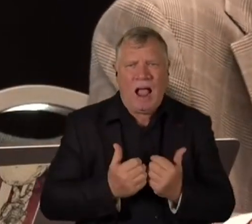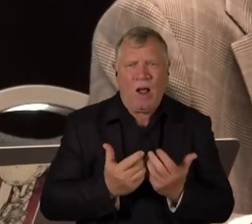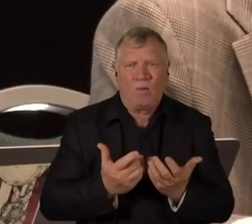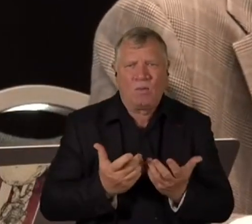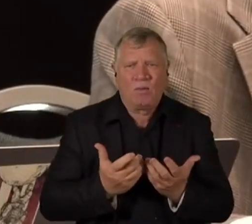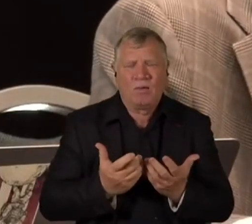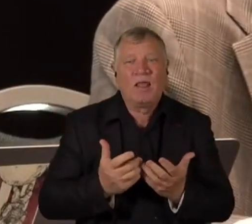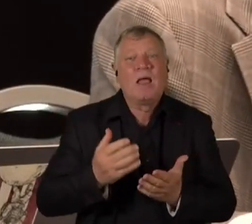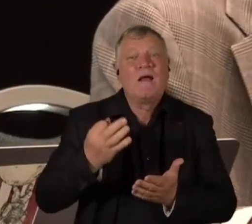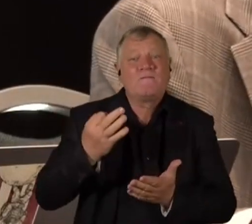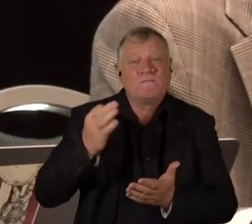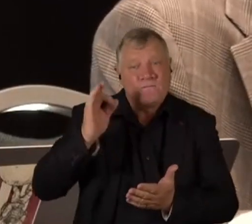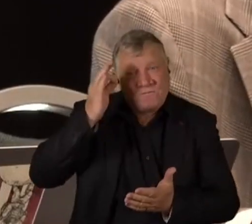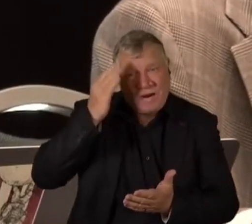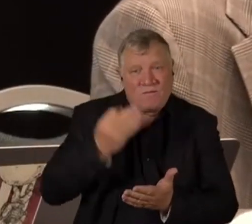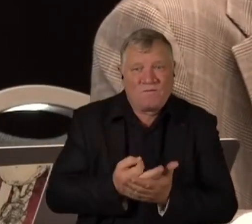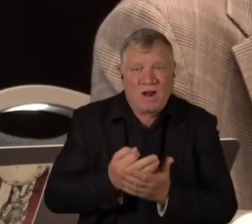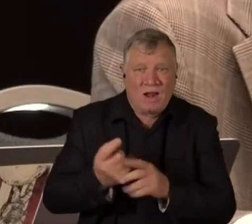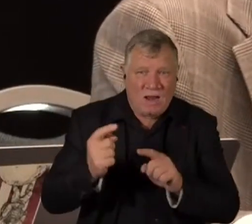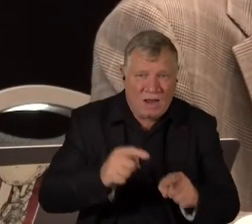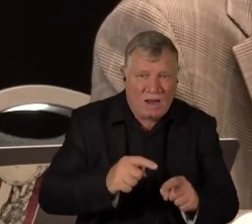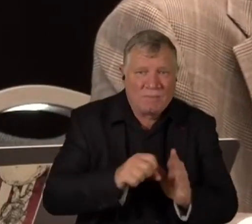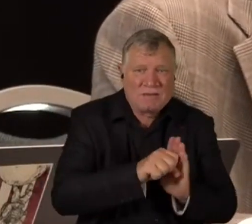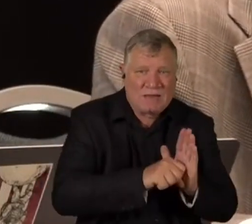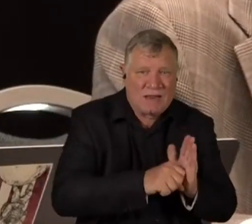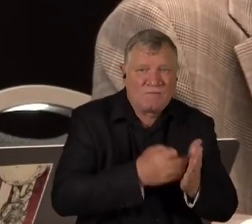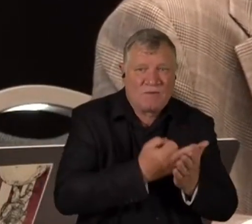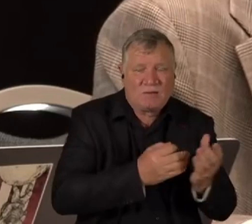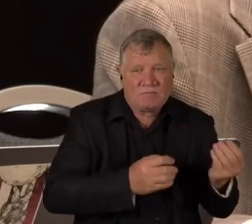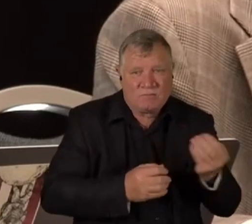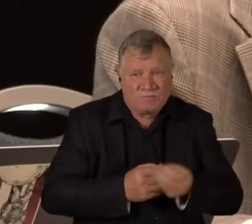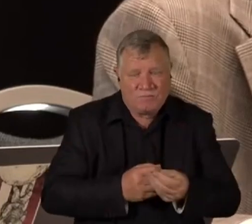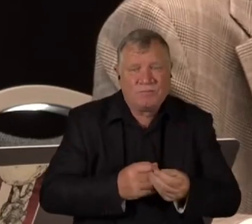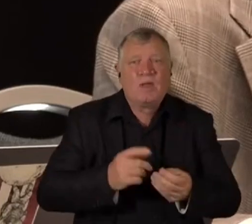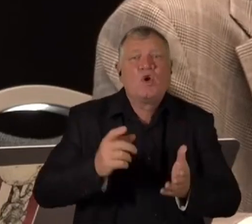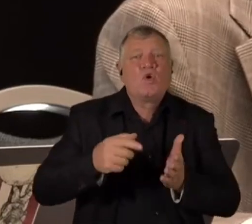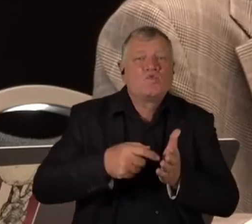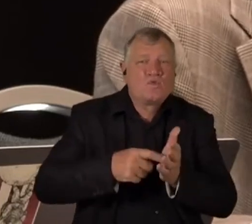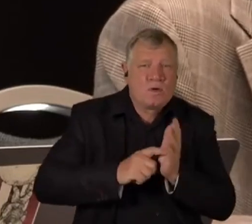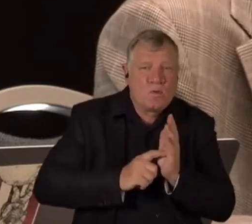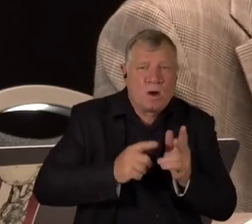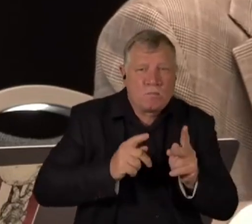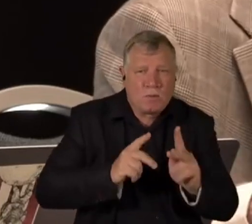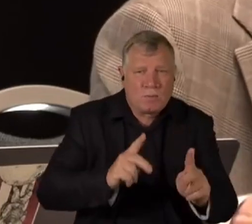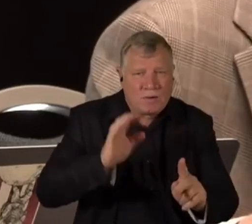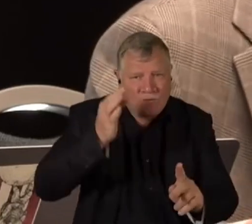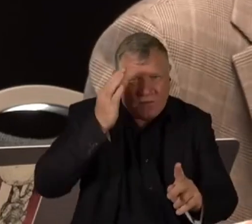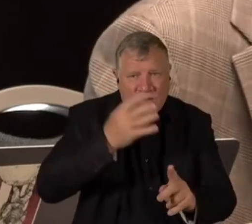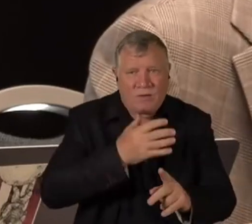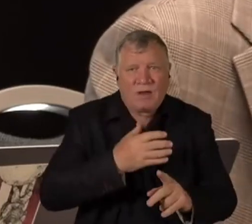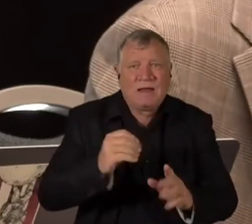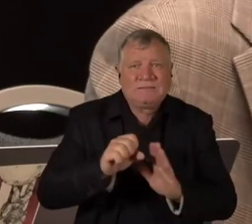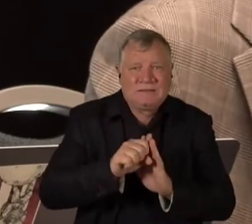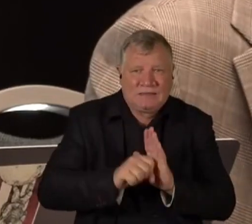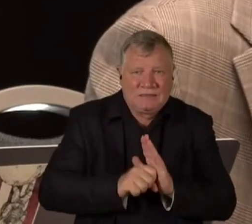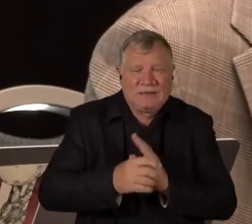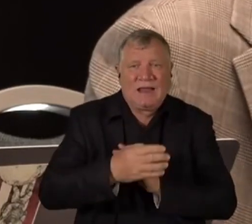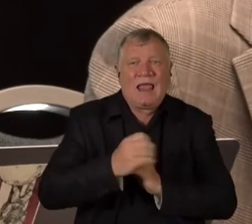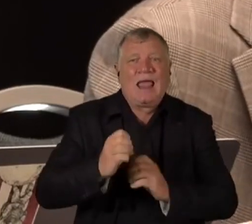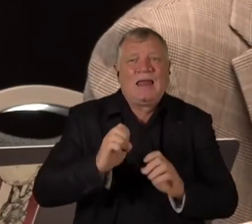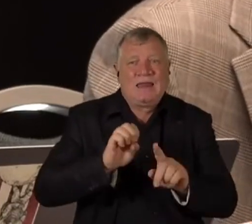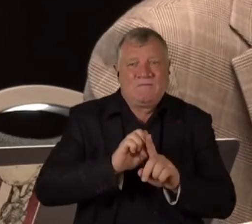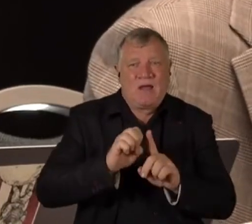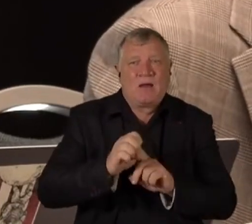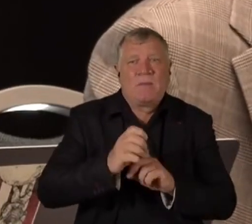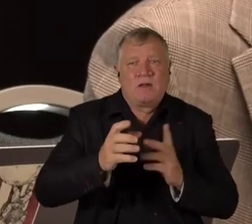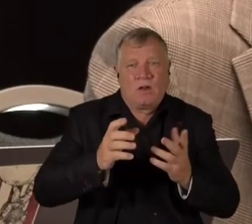Federal funds came in, state funds came in, federal and local permits were required, as were environmental approvals.